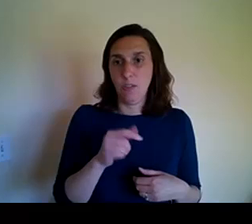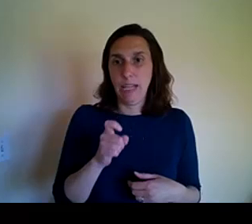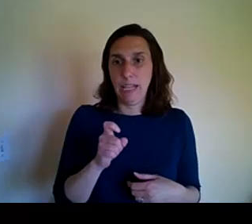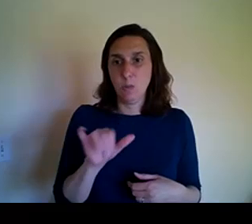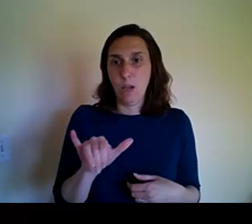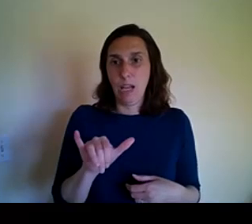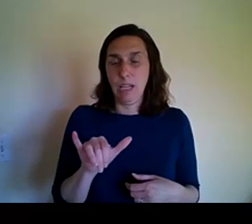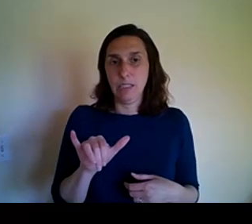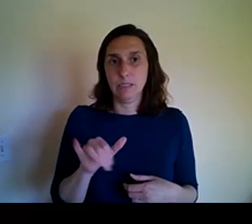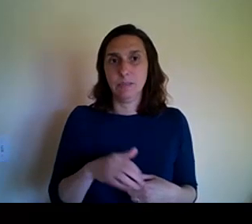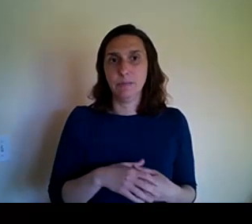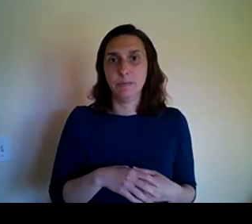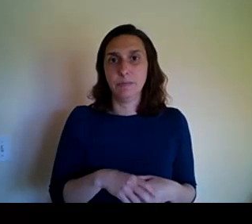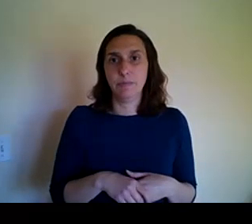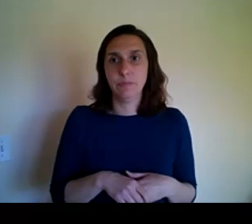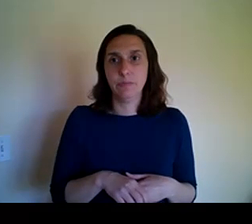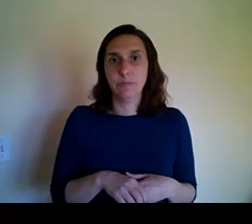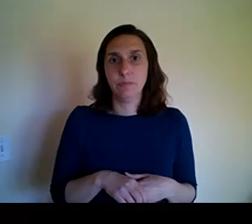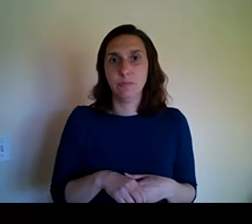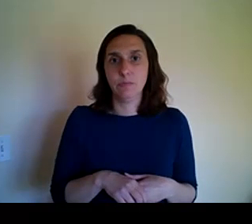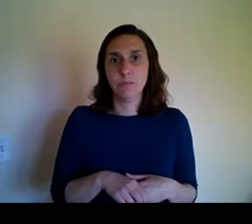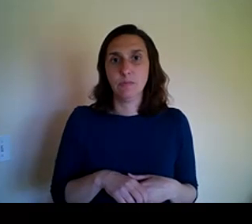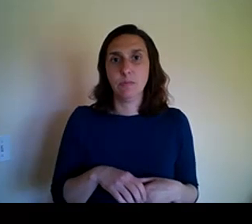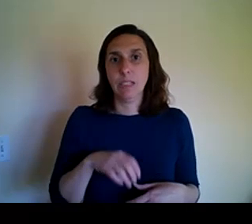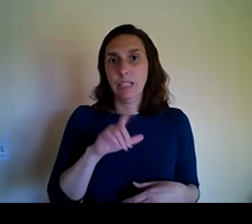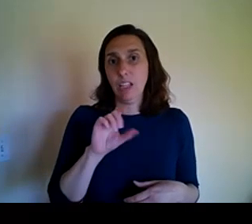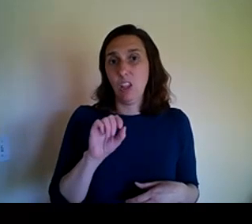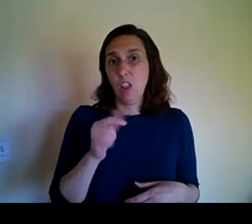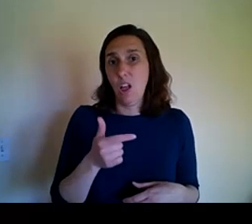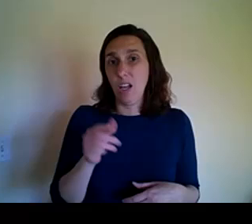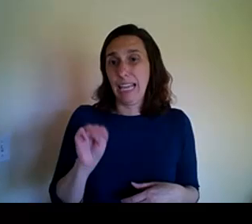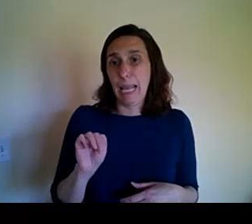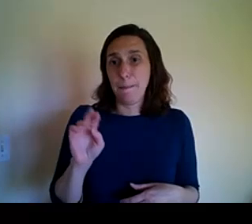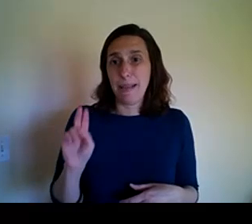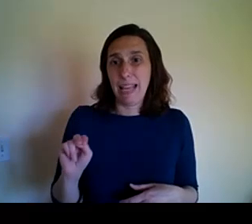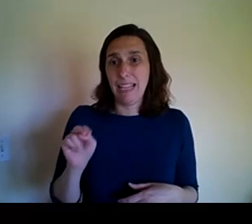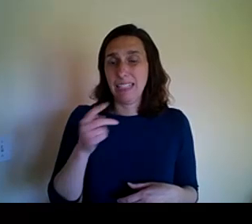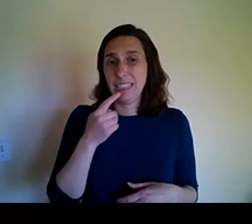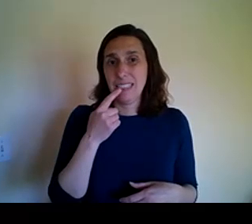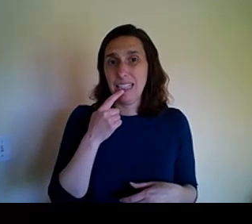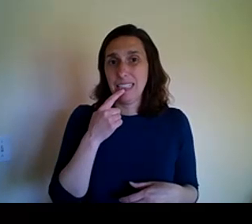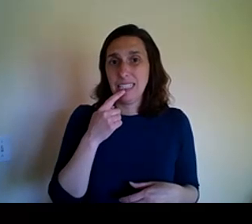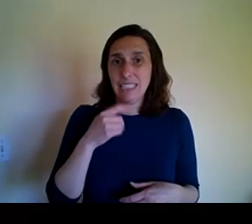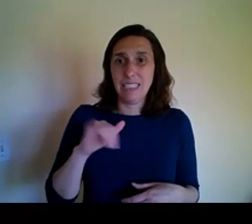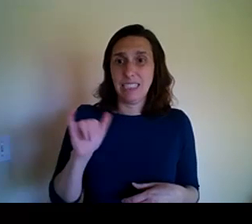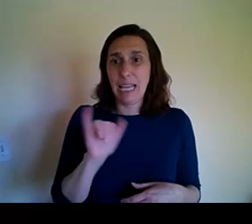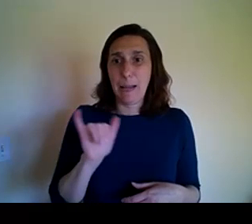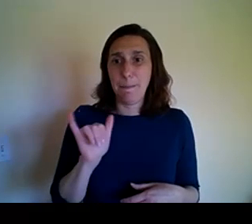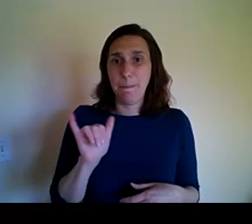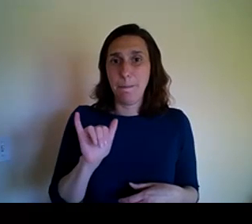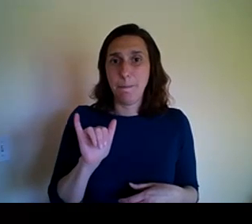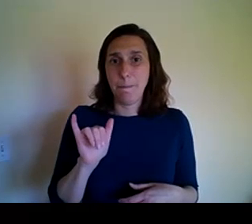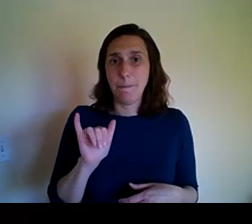Well, my rule of multiplication, log m times n, says it's the same